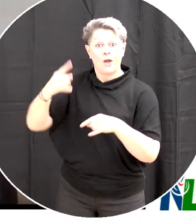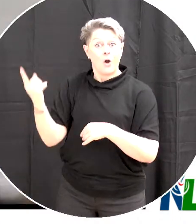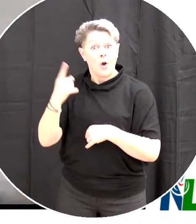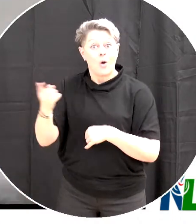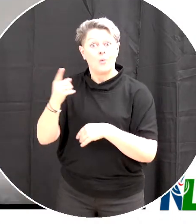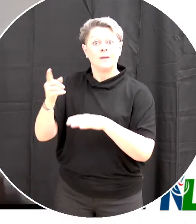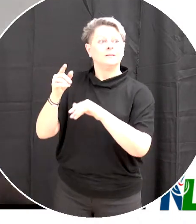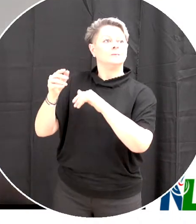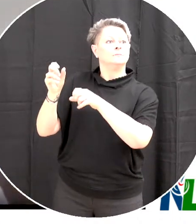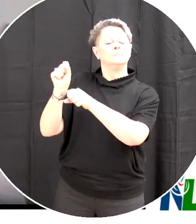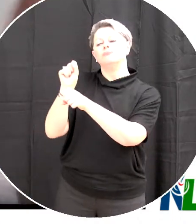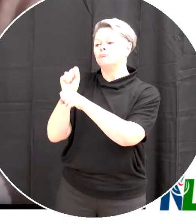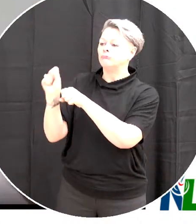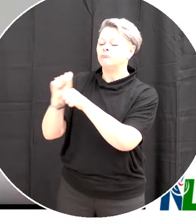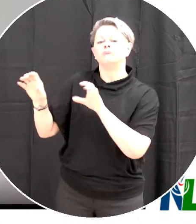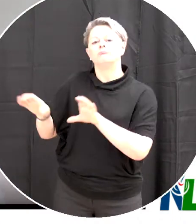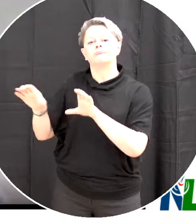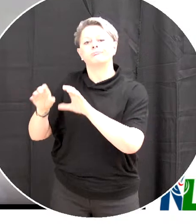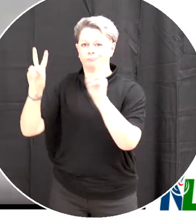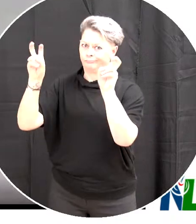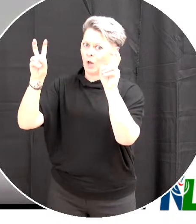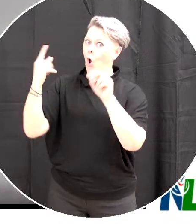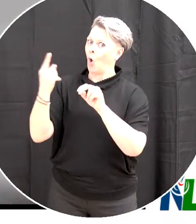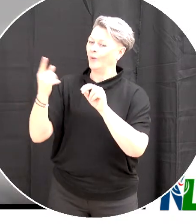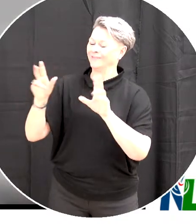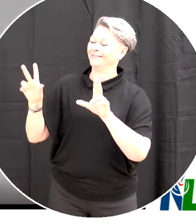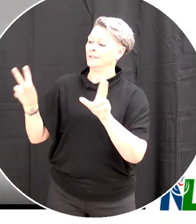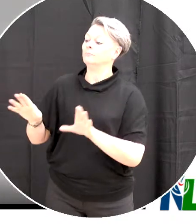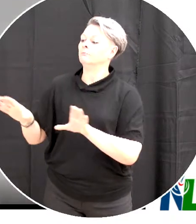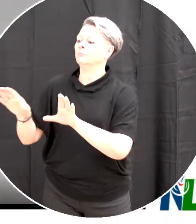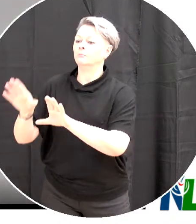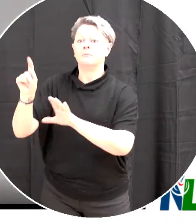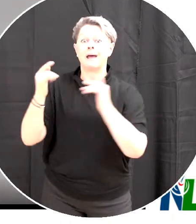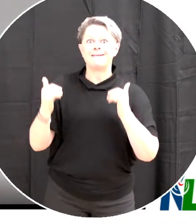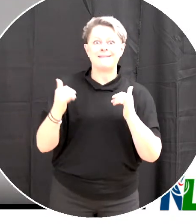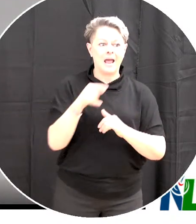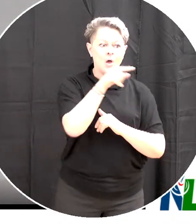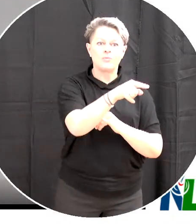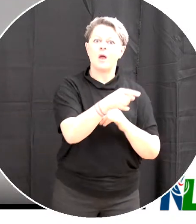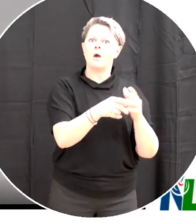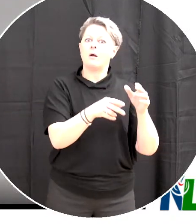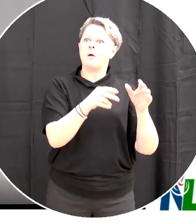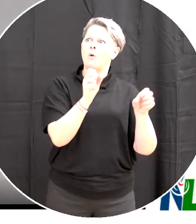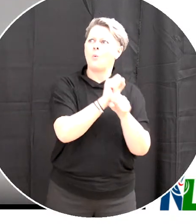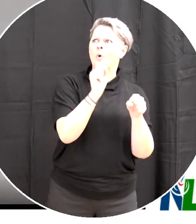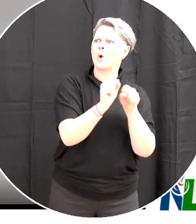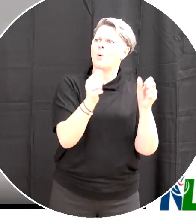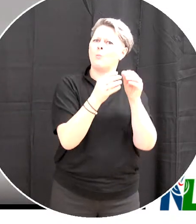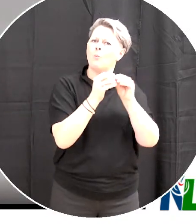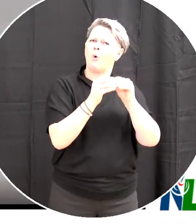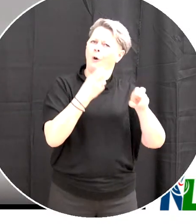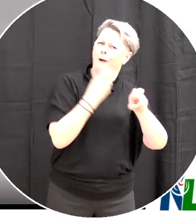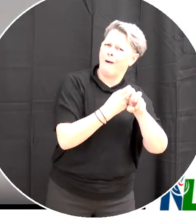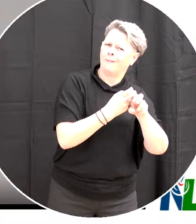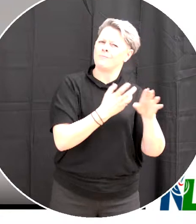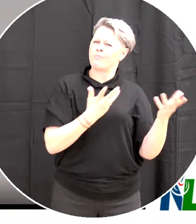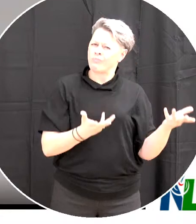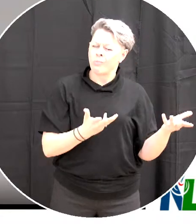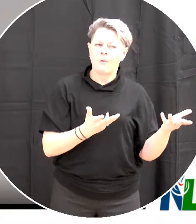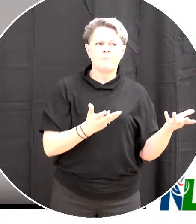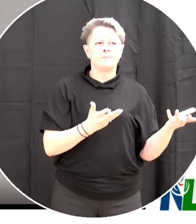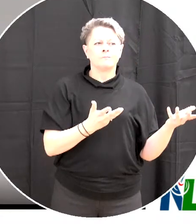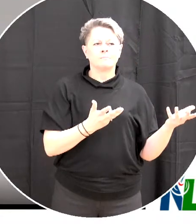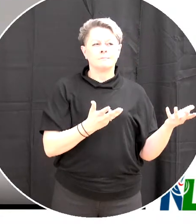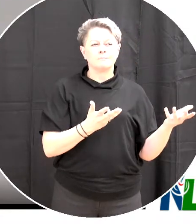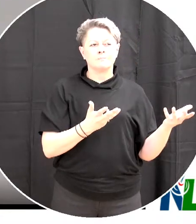working diligently online, like always being, but now I find that they're working quite hard in school, but it's dissipating a bit. And when we offer